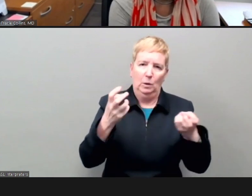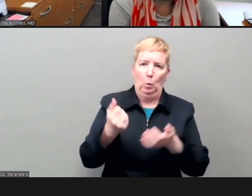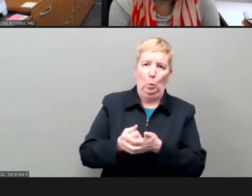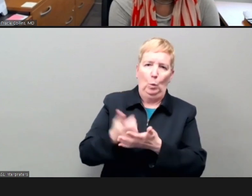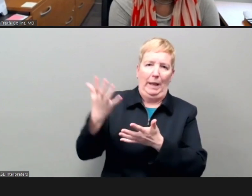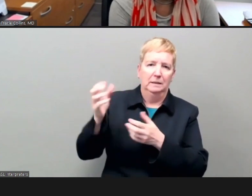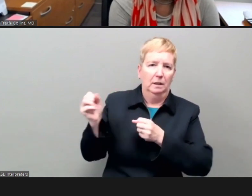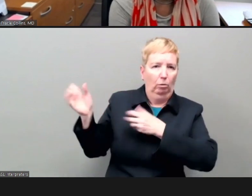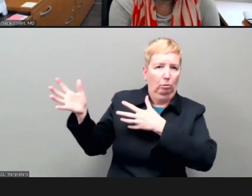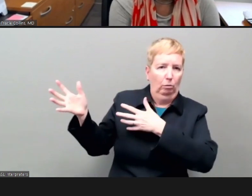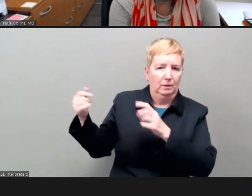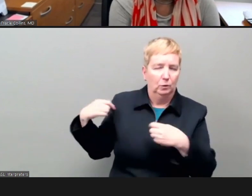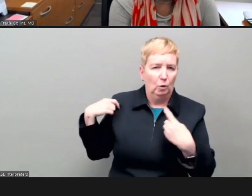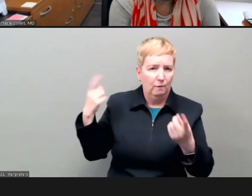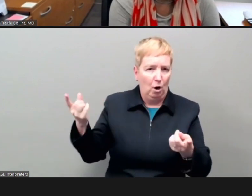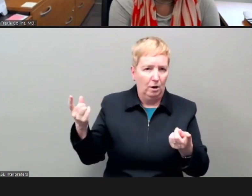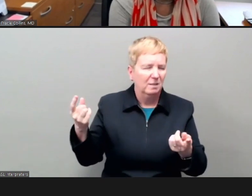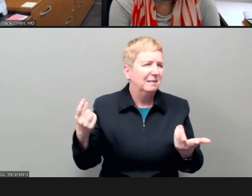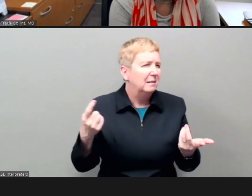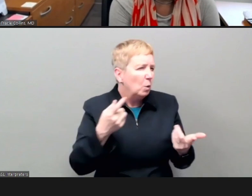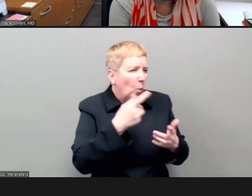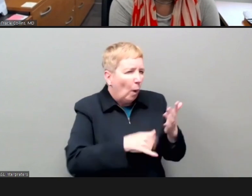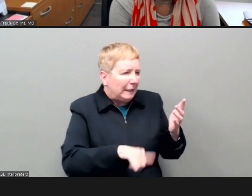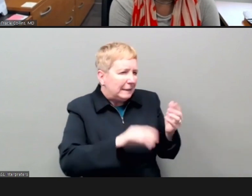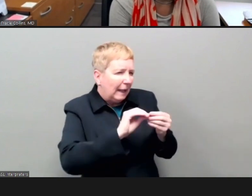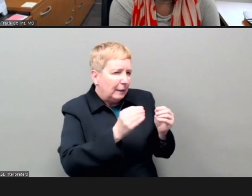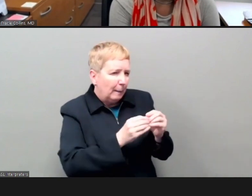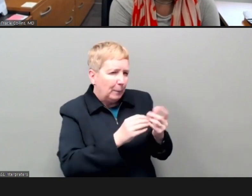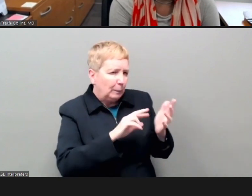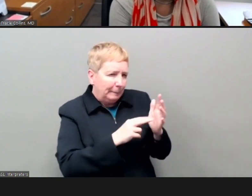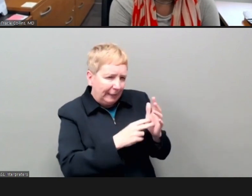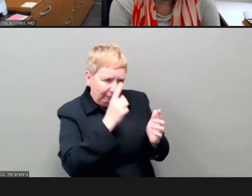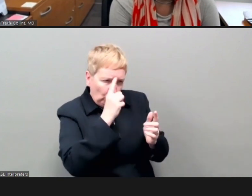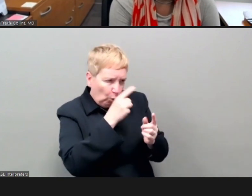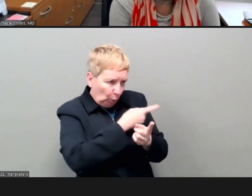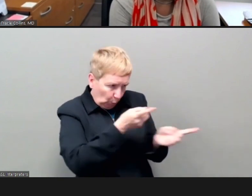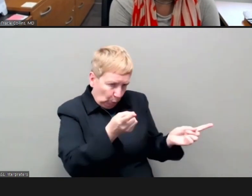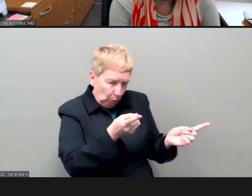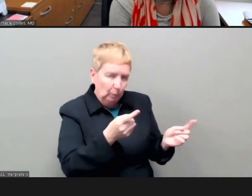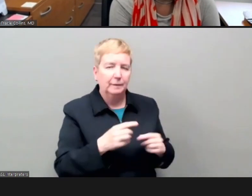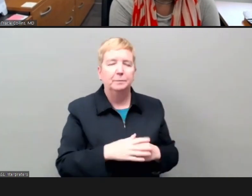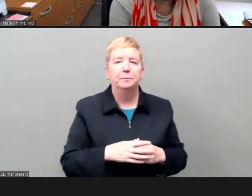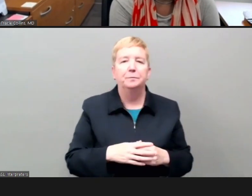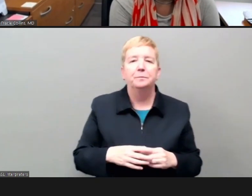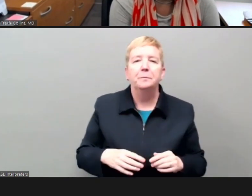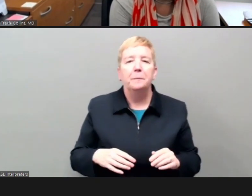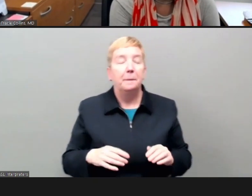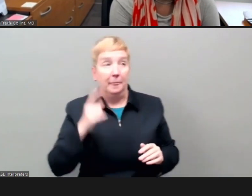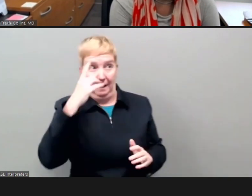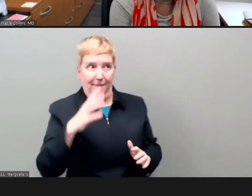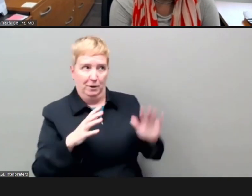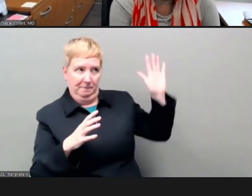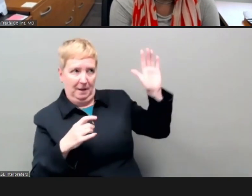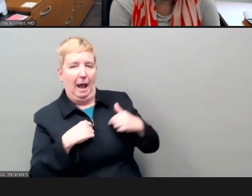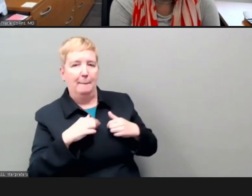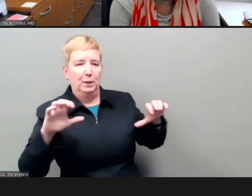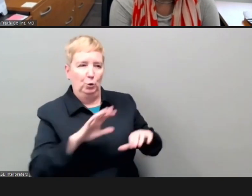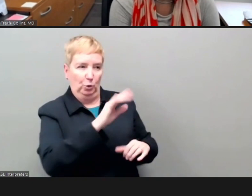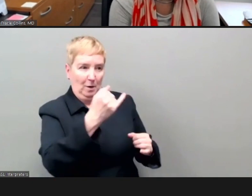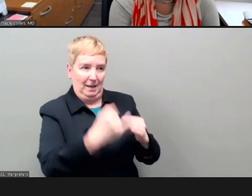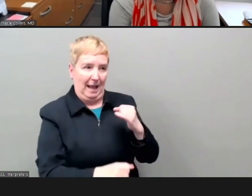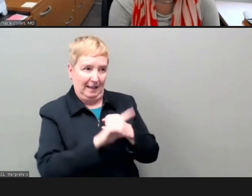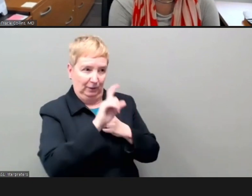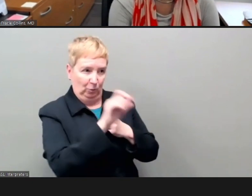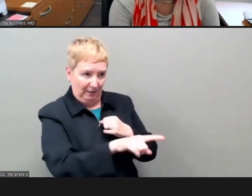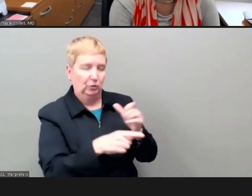to know, like, what does that number mean to you guys? Thank you. So I'm going to do your last question a little bit and then give that